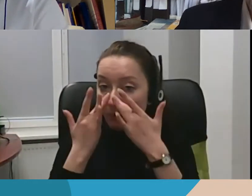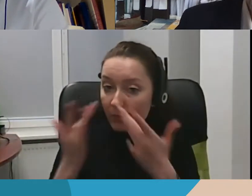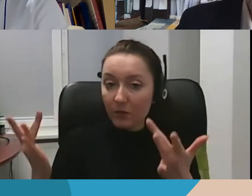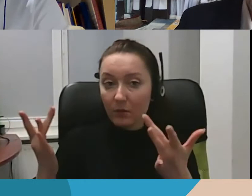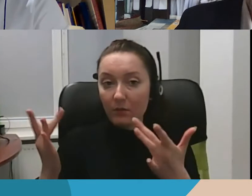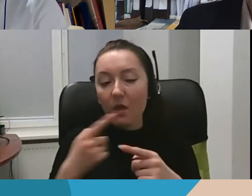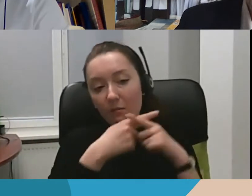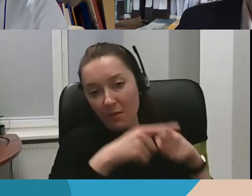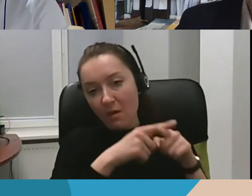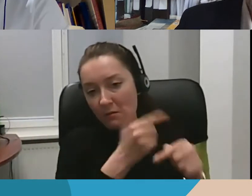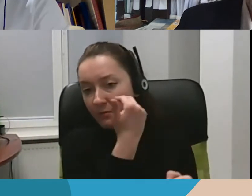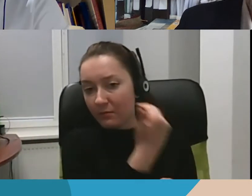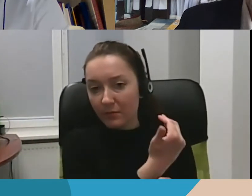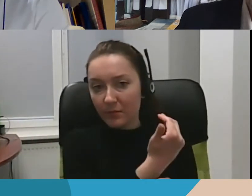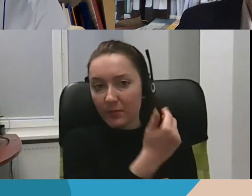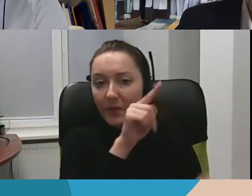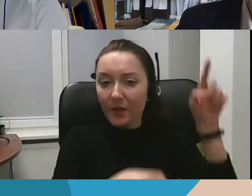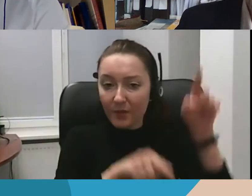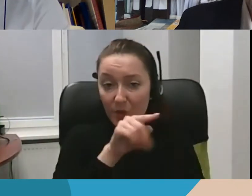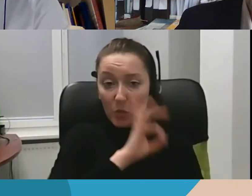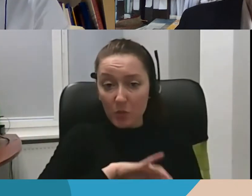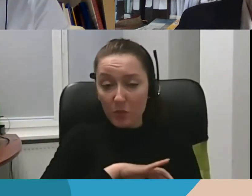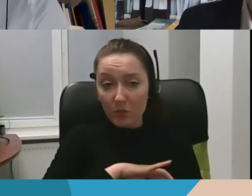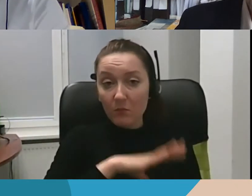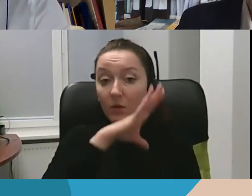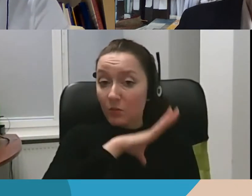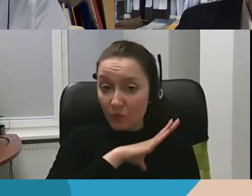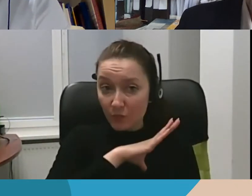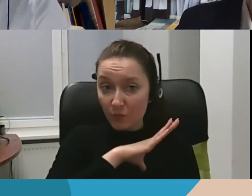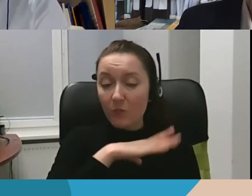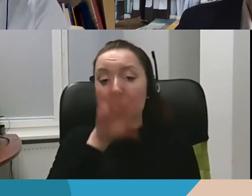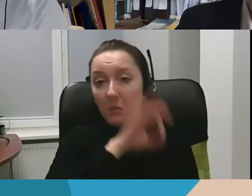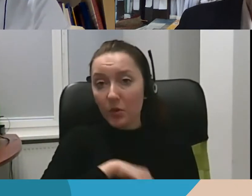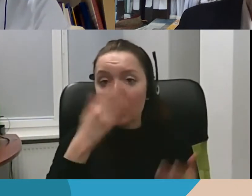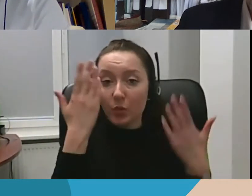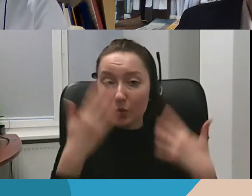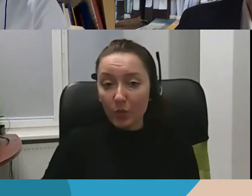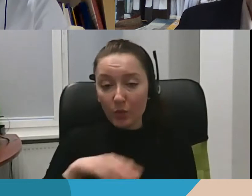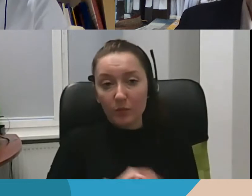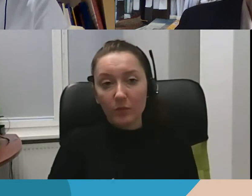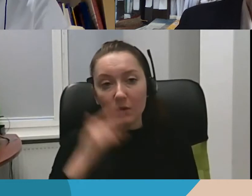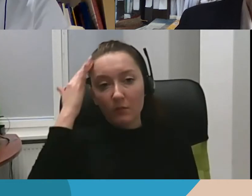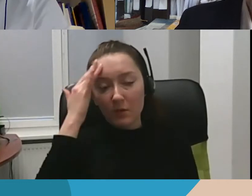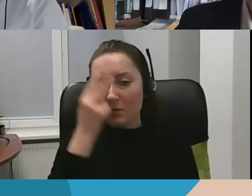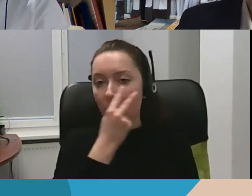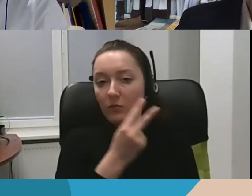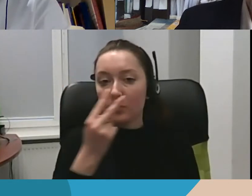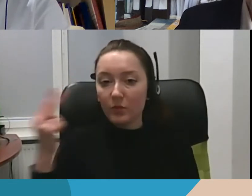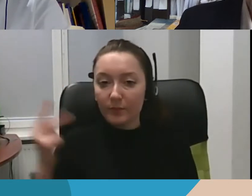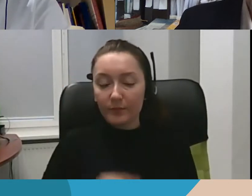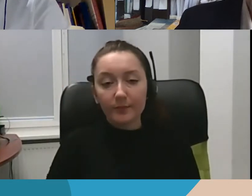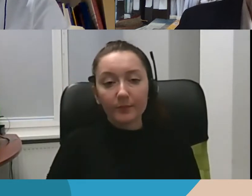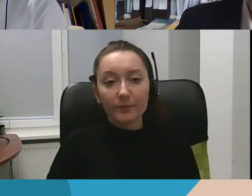I think it goes to the argument that there's a very strong and high interest by the international community to somehow